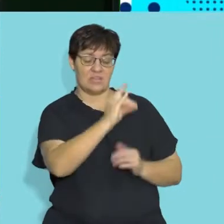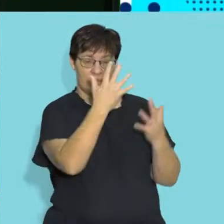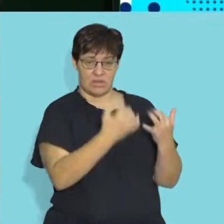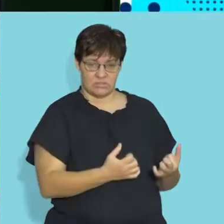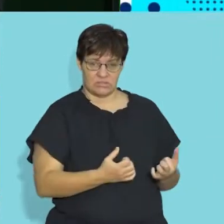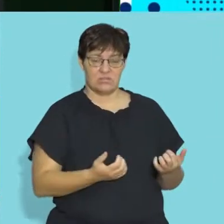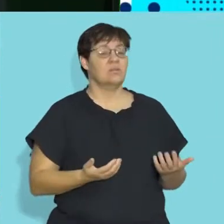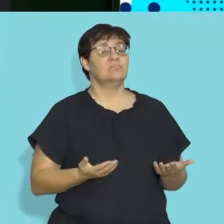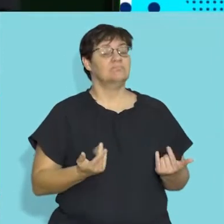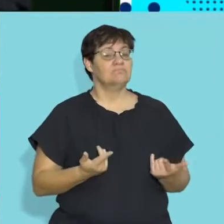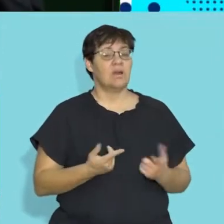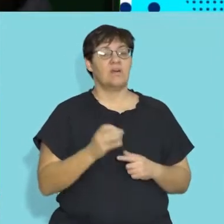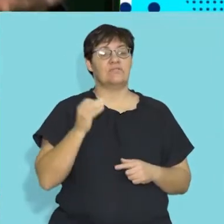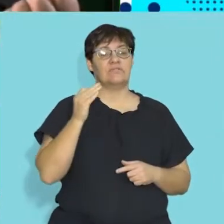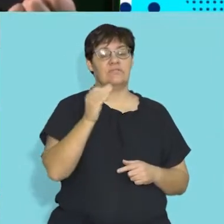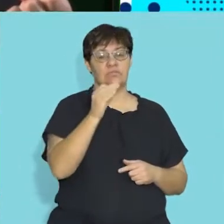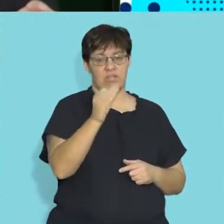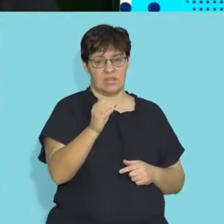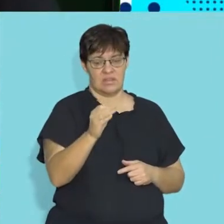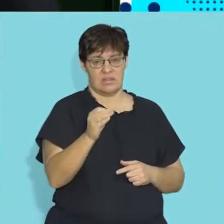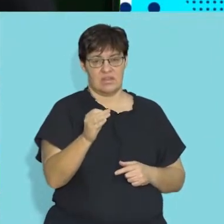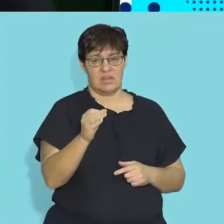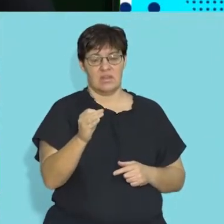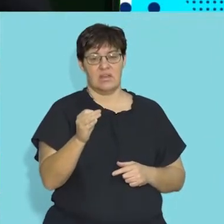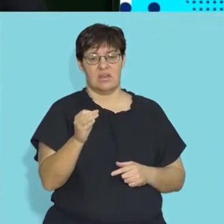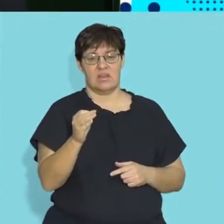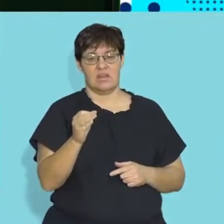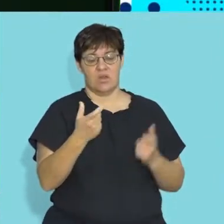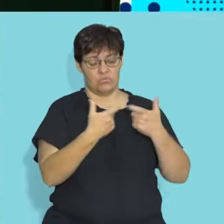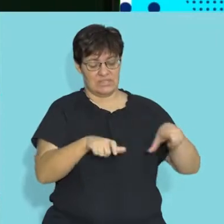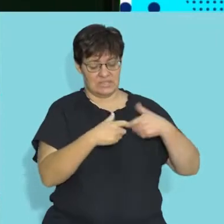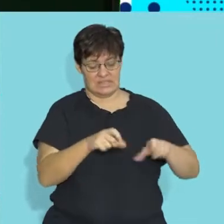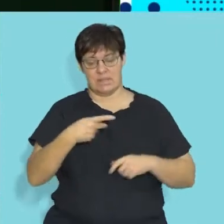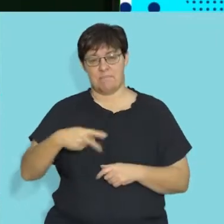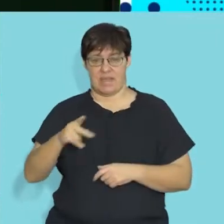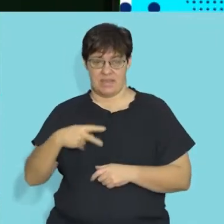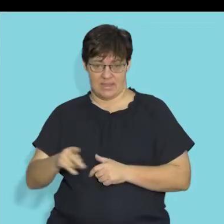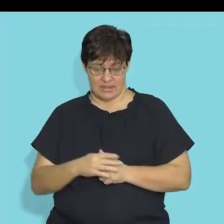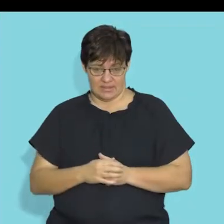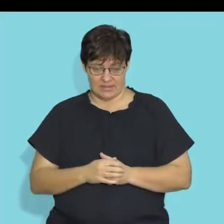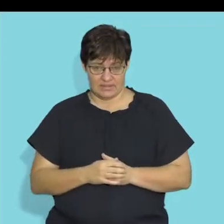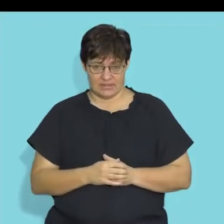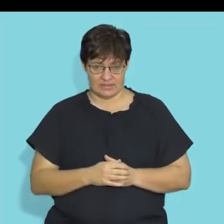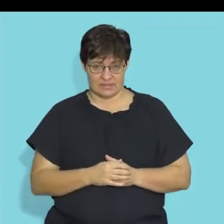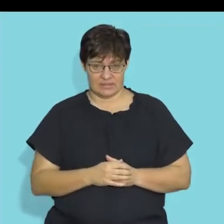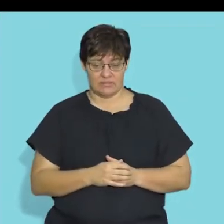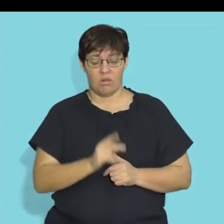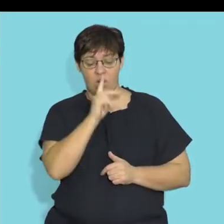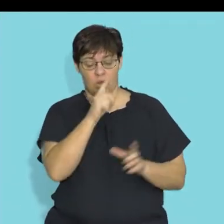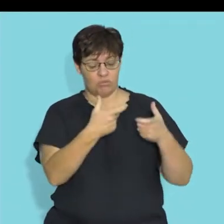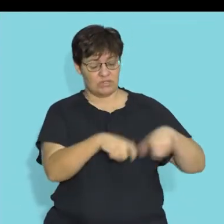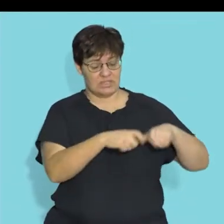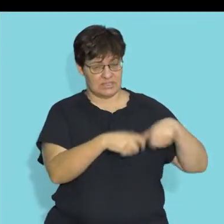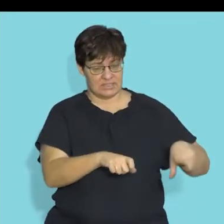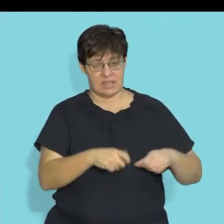anticipates future receipts and payments. Therefore, you're looking at your receipts